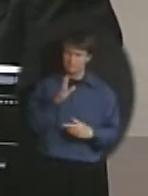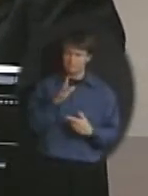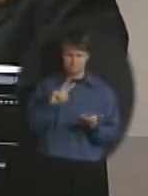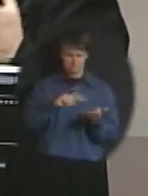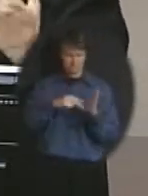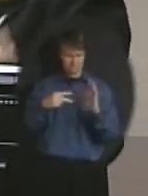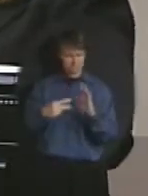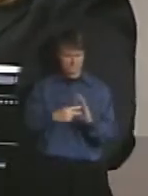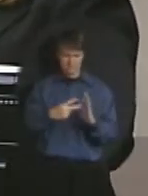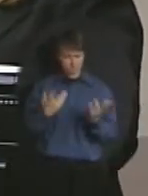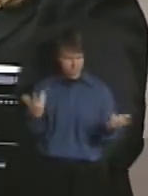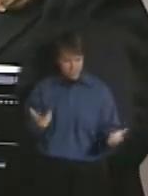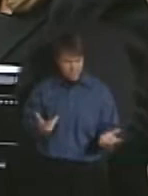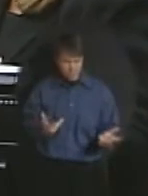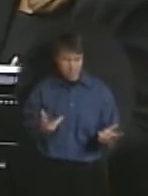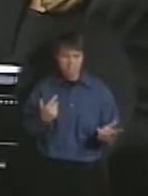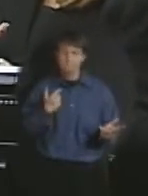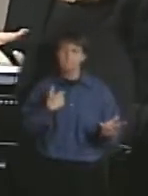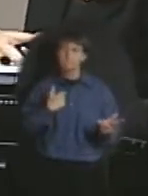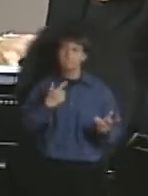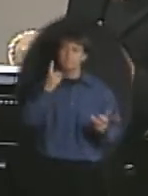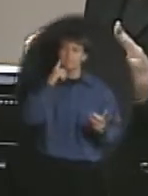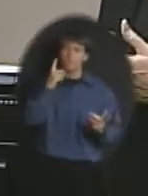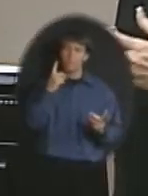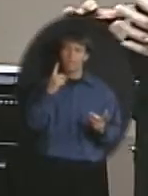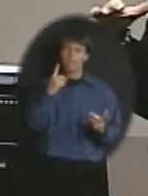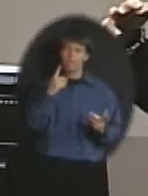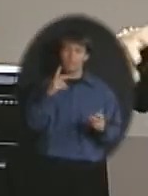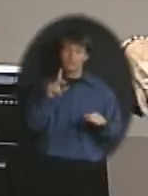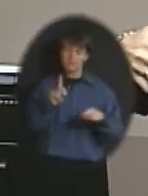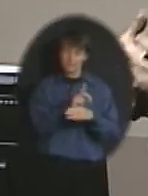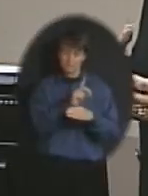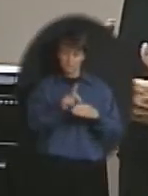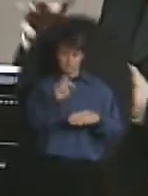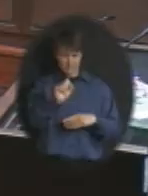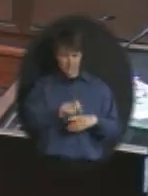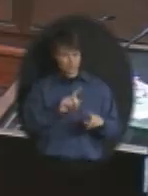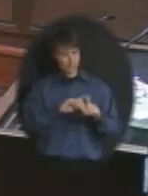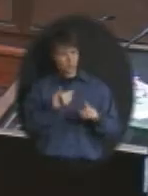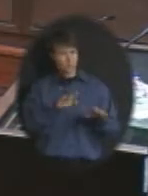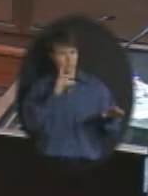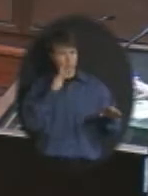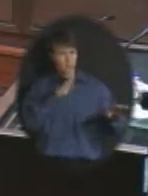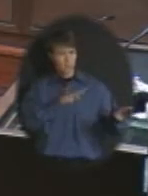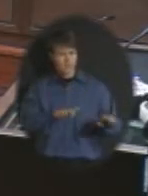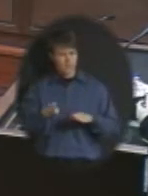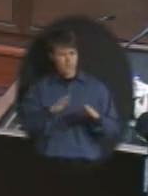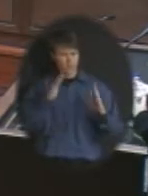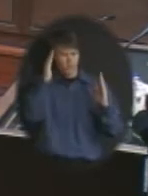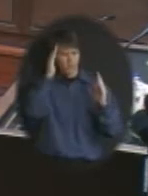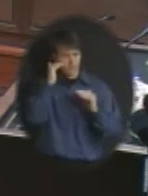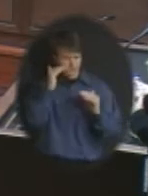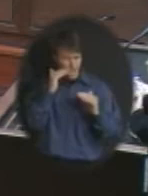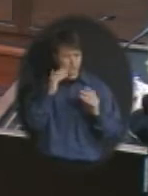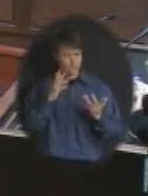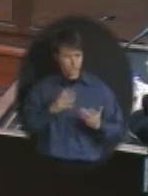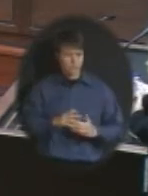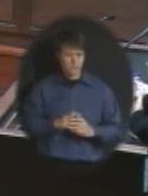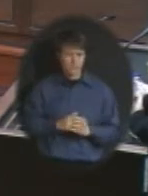talk about that, both in terms of discipline, but behavior expectations, interventions, and